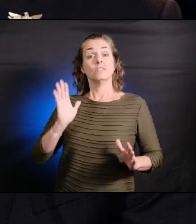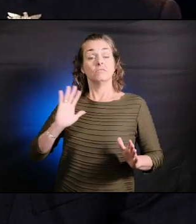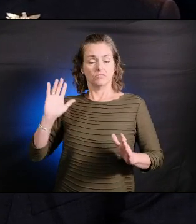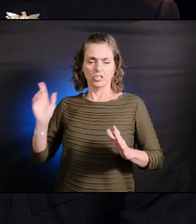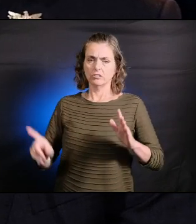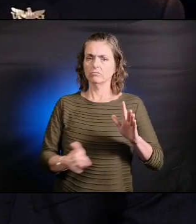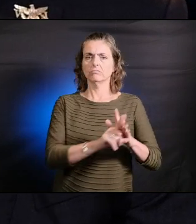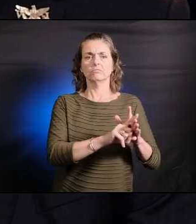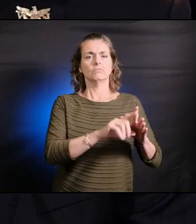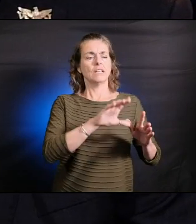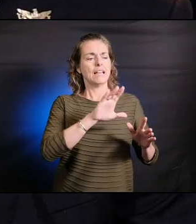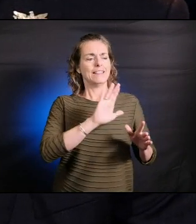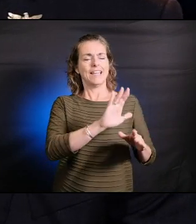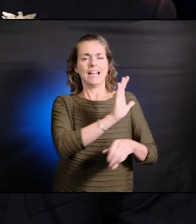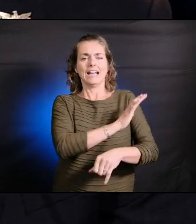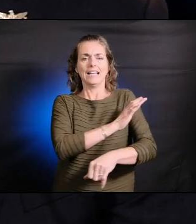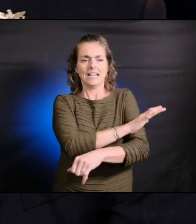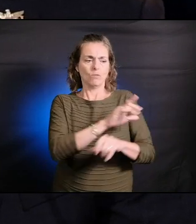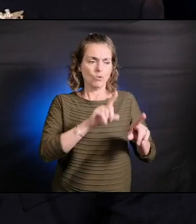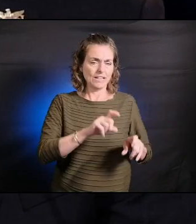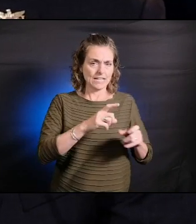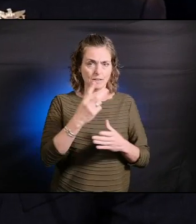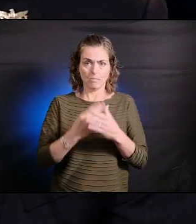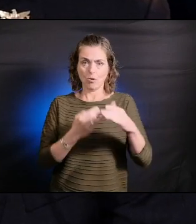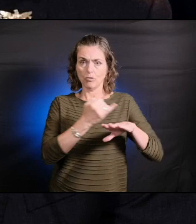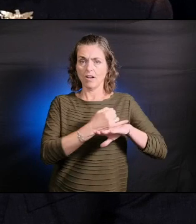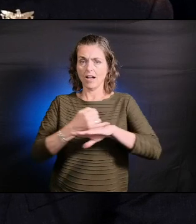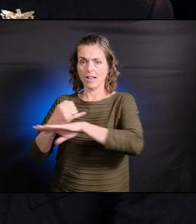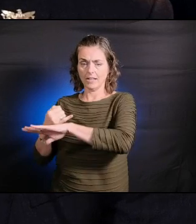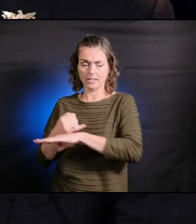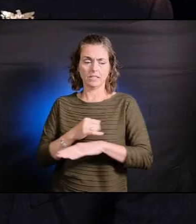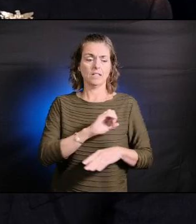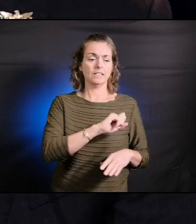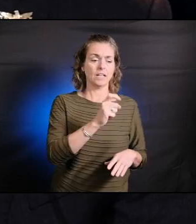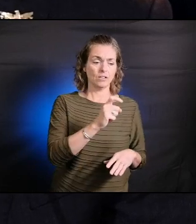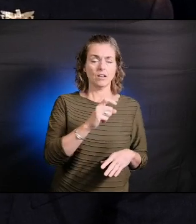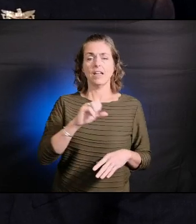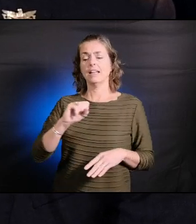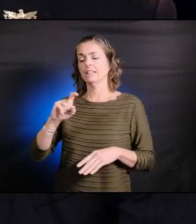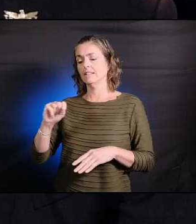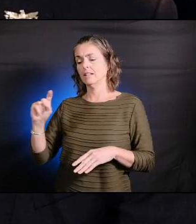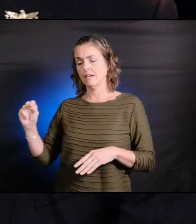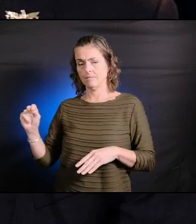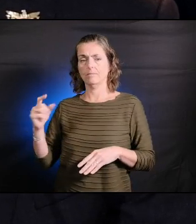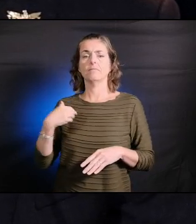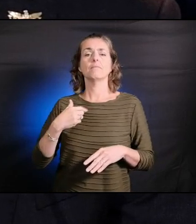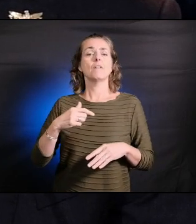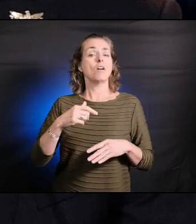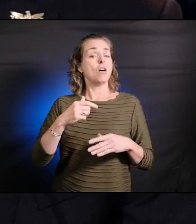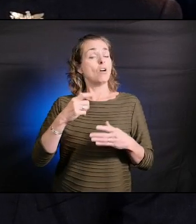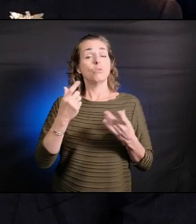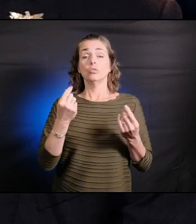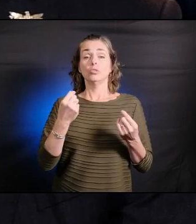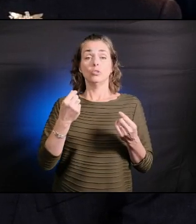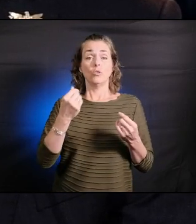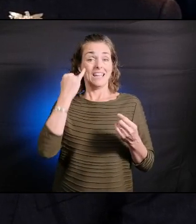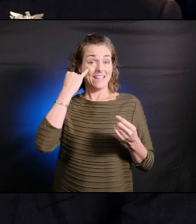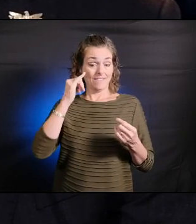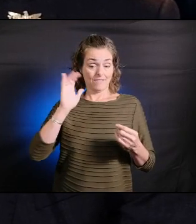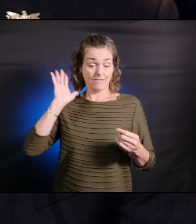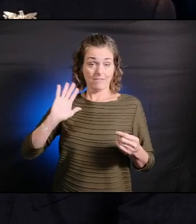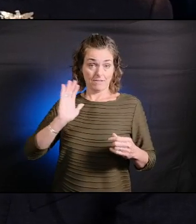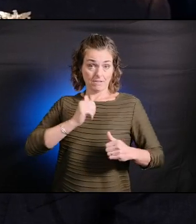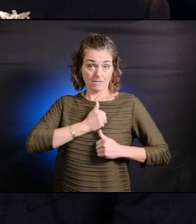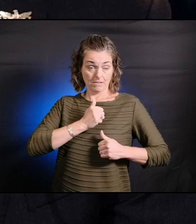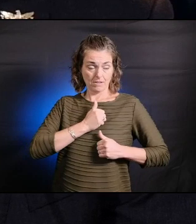St. Croix and on St. Thomas. Testing will be done by appointment, and it will take place